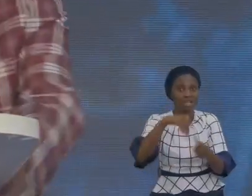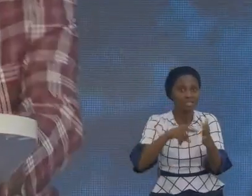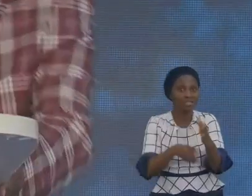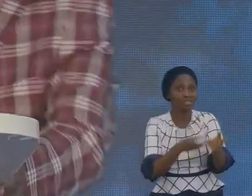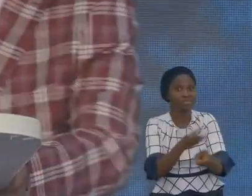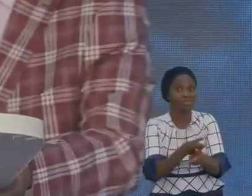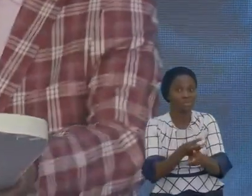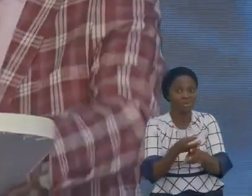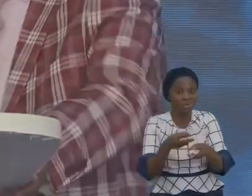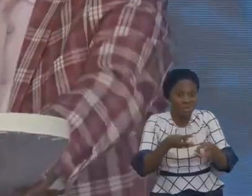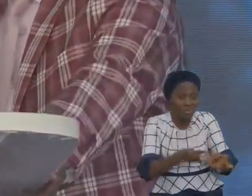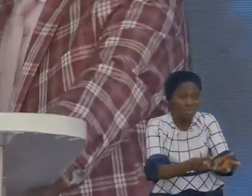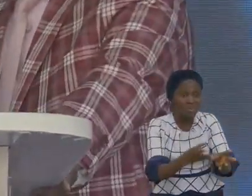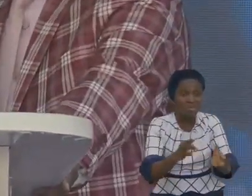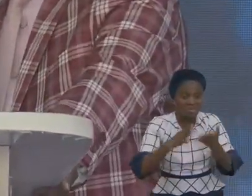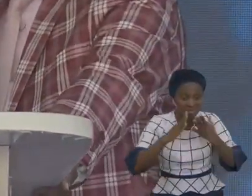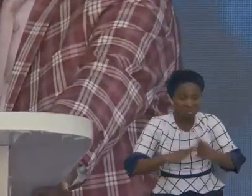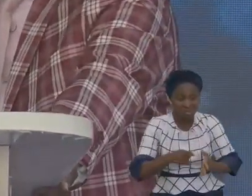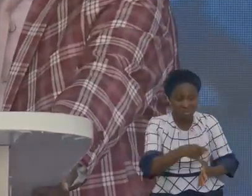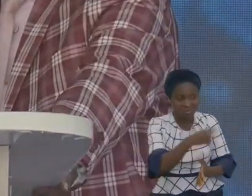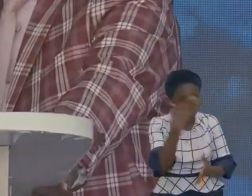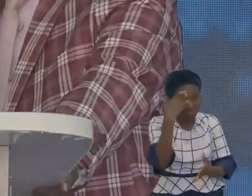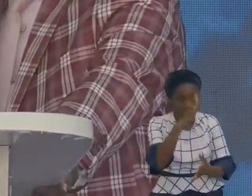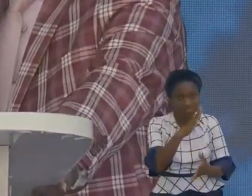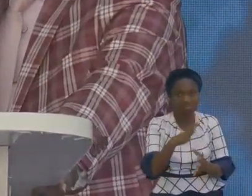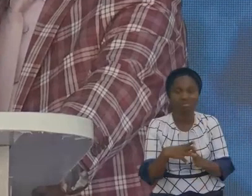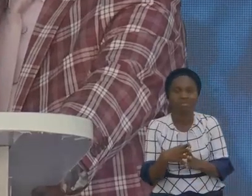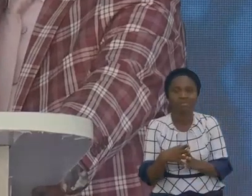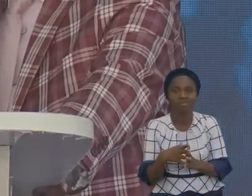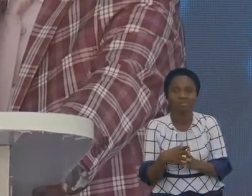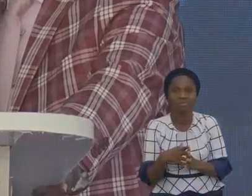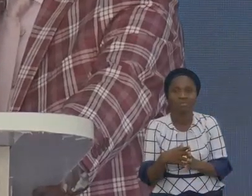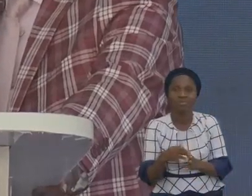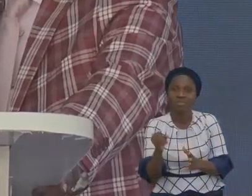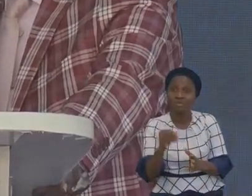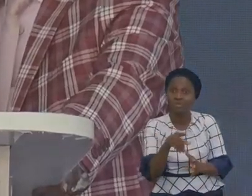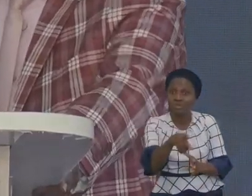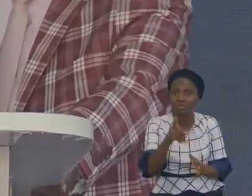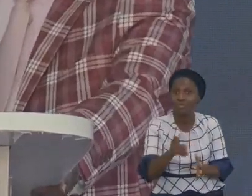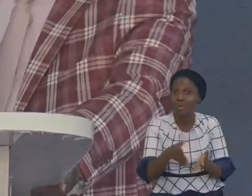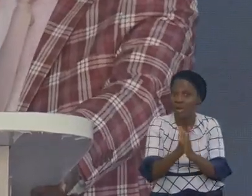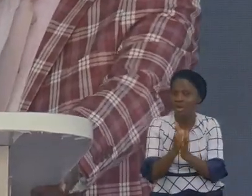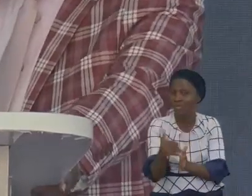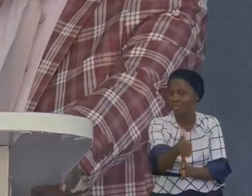And so you must ask yourself, this way I want to follow.